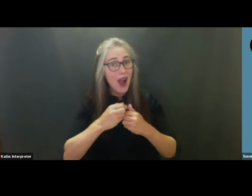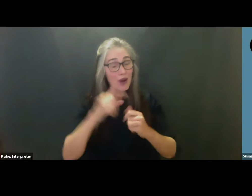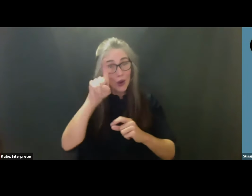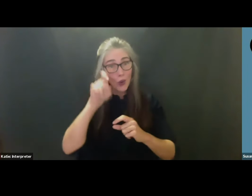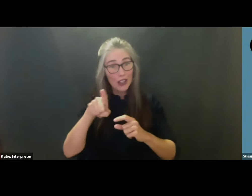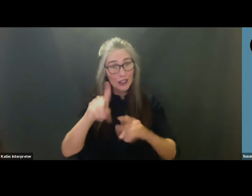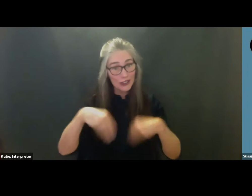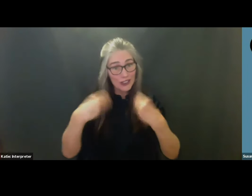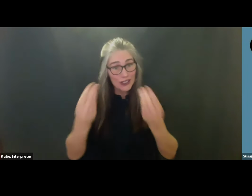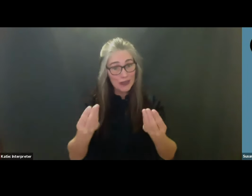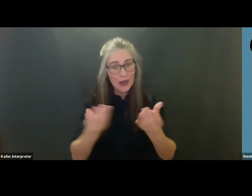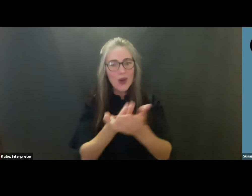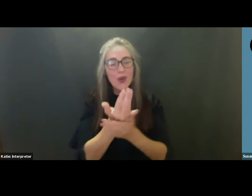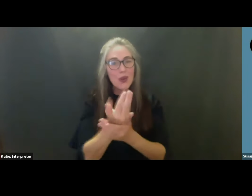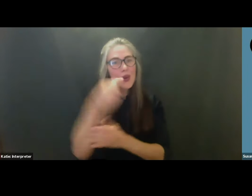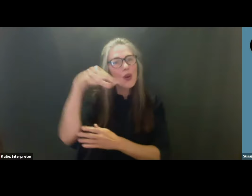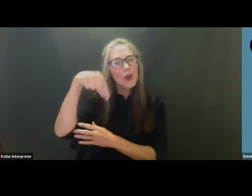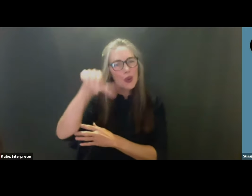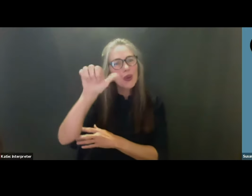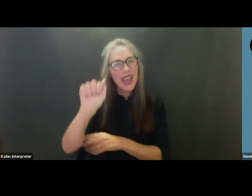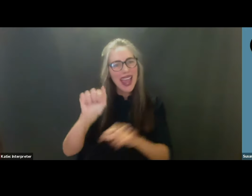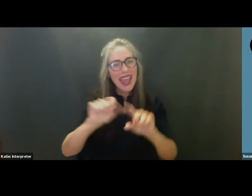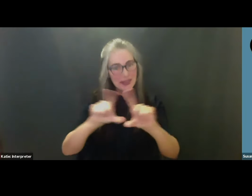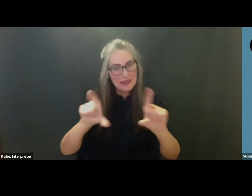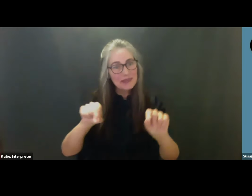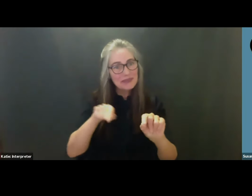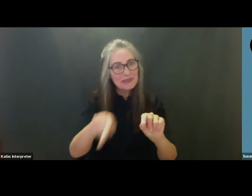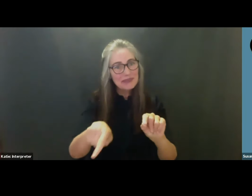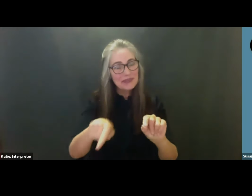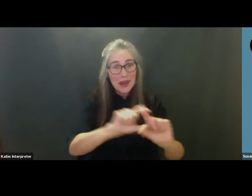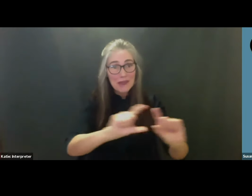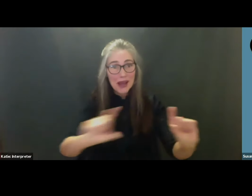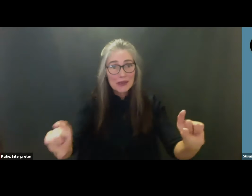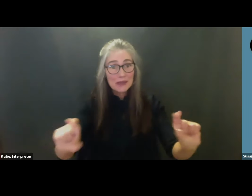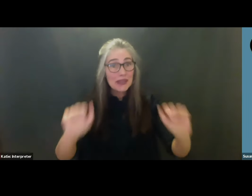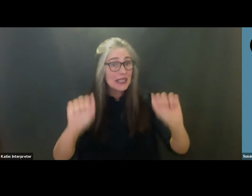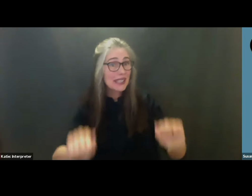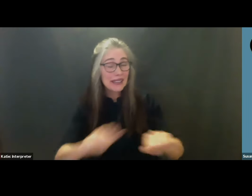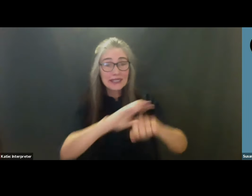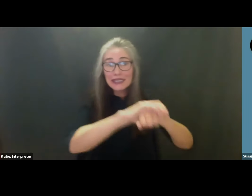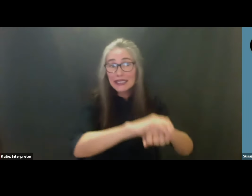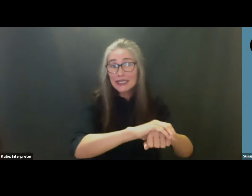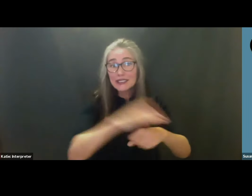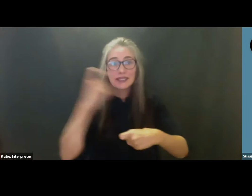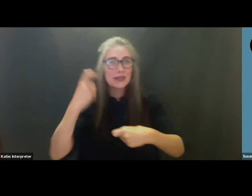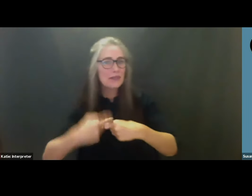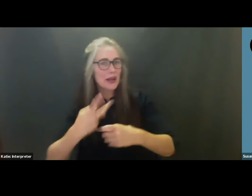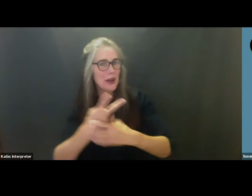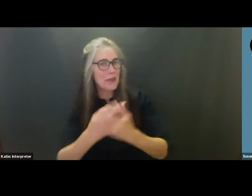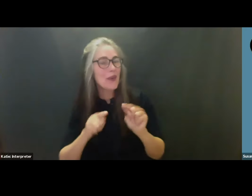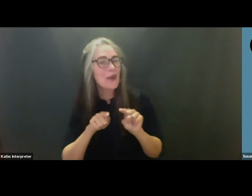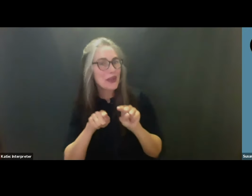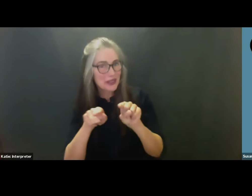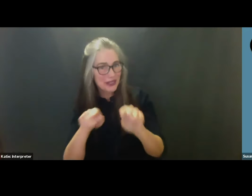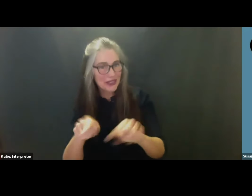our speaker in English or Spanish at any time during the event and when our speaker concludes his presentation, he will answer as